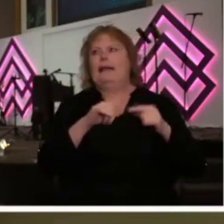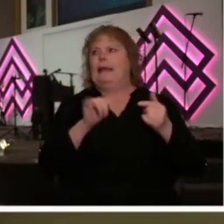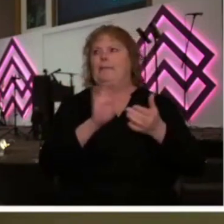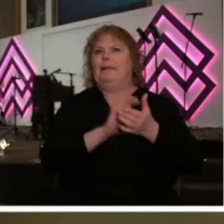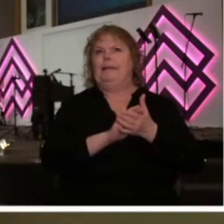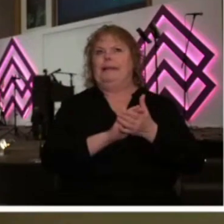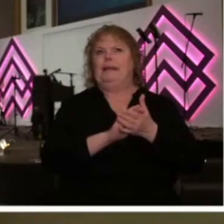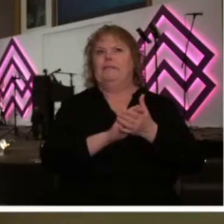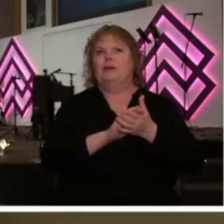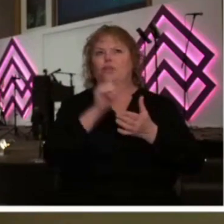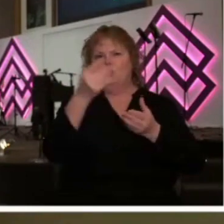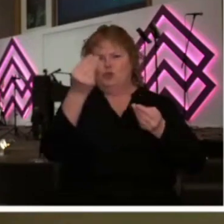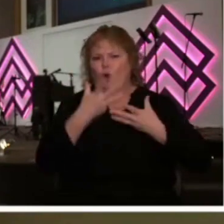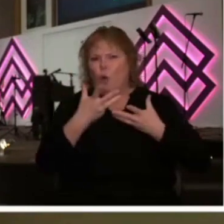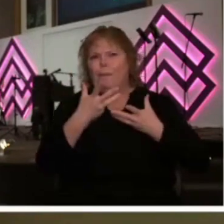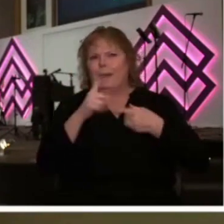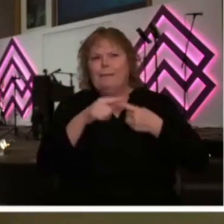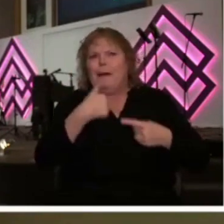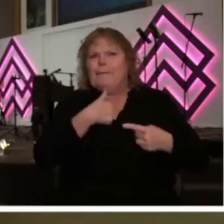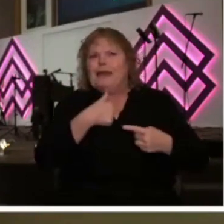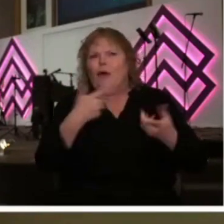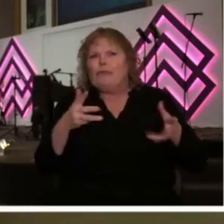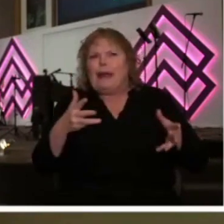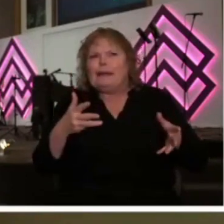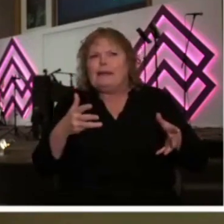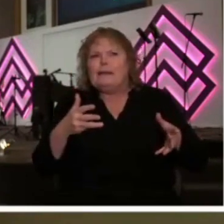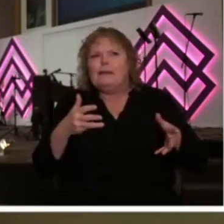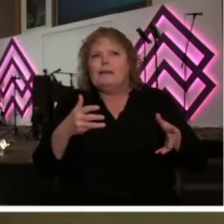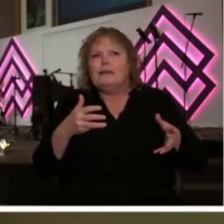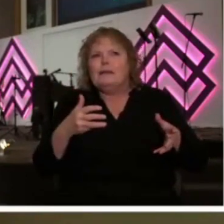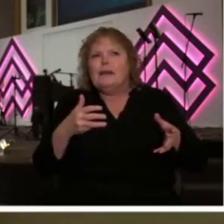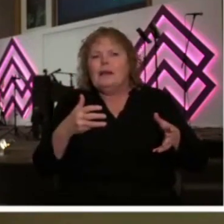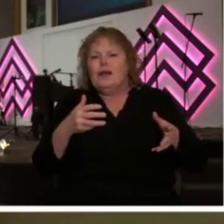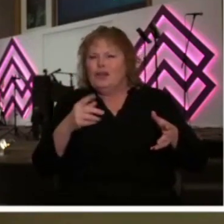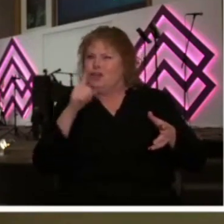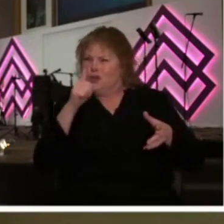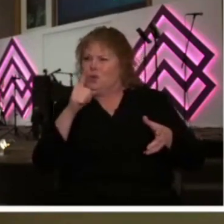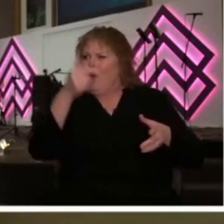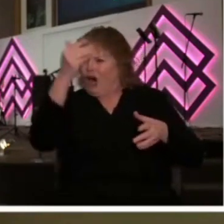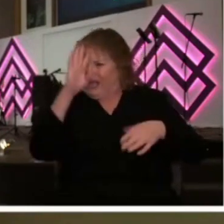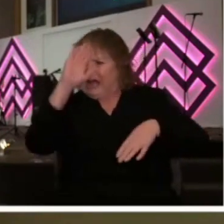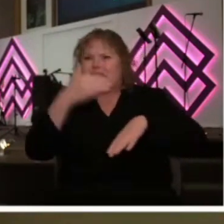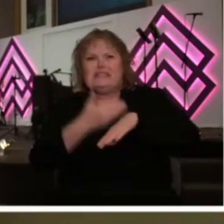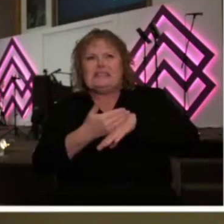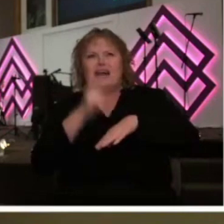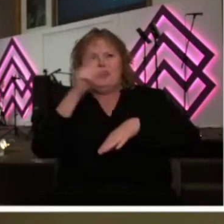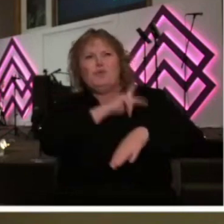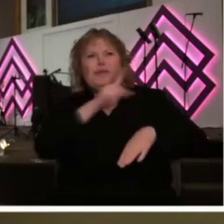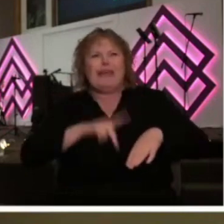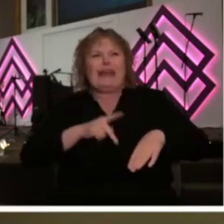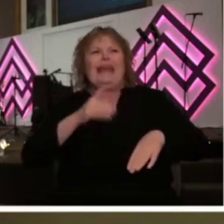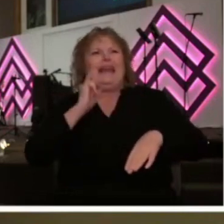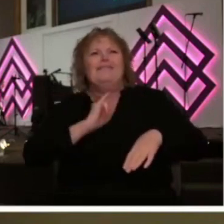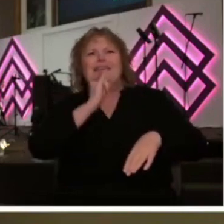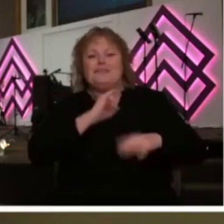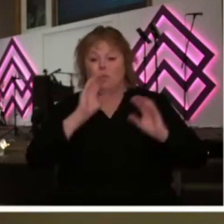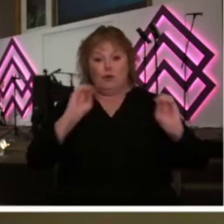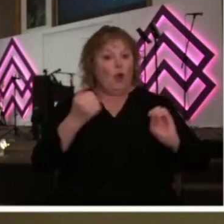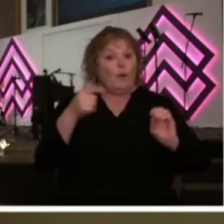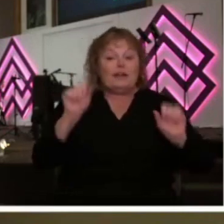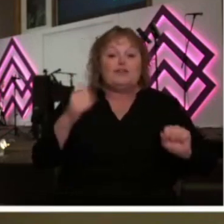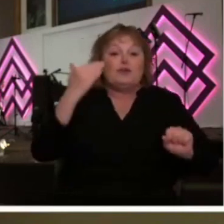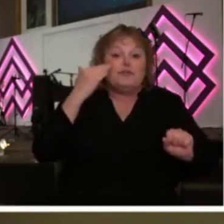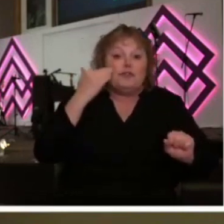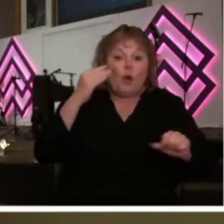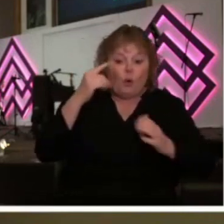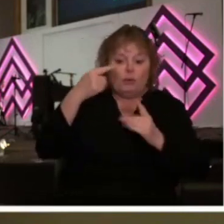believe the words that have just come out of your mouth." And Nathanael looks at him and says, "You are the Son of God. You are the King of Israel, because no one else could have known